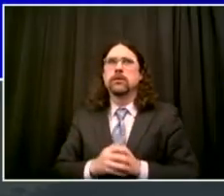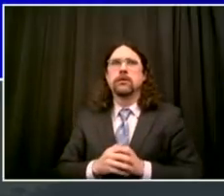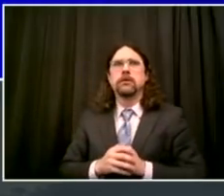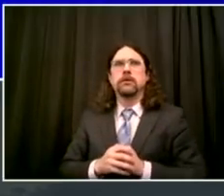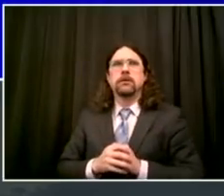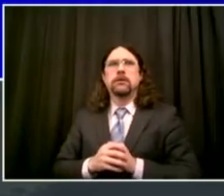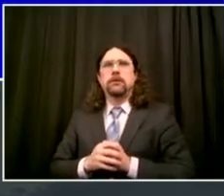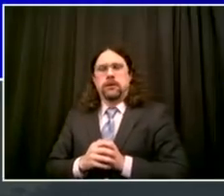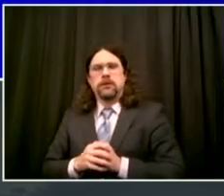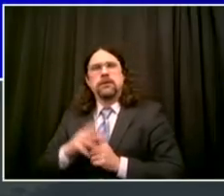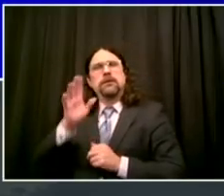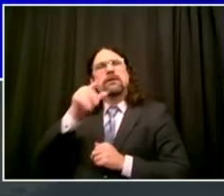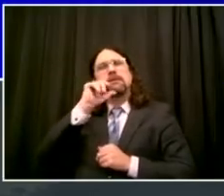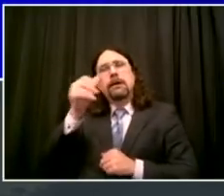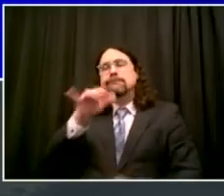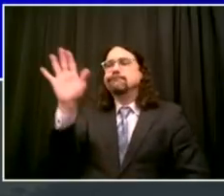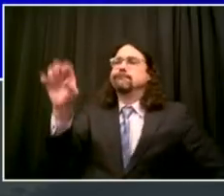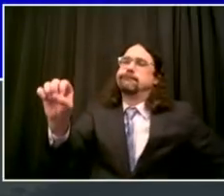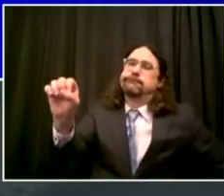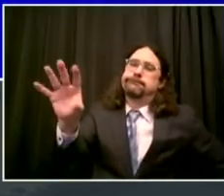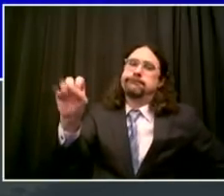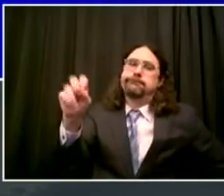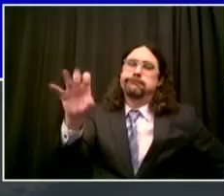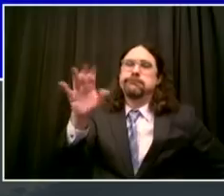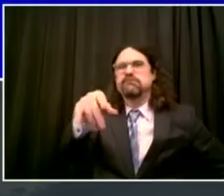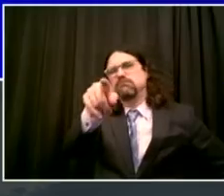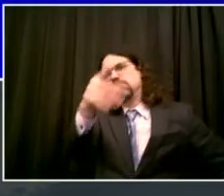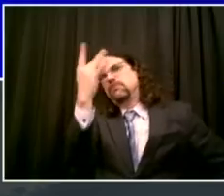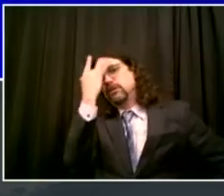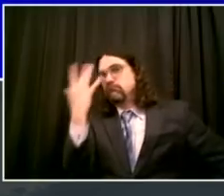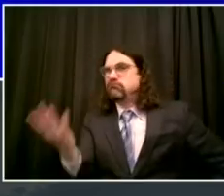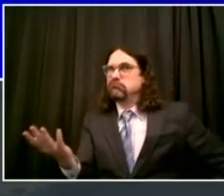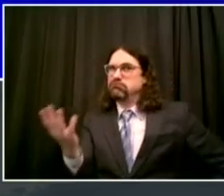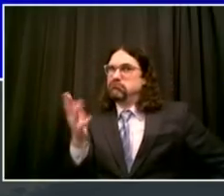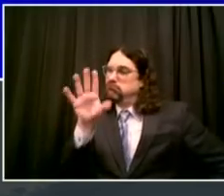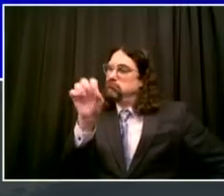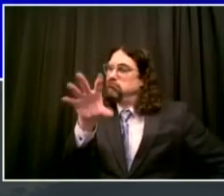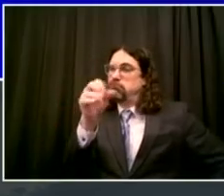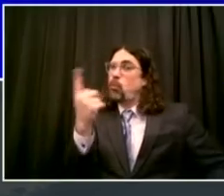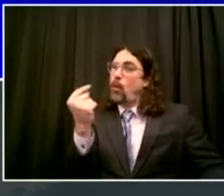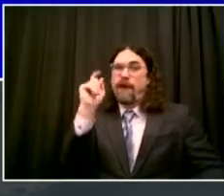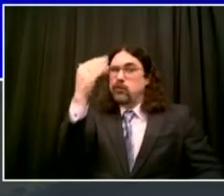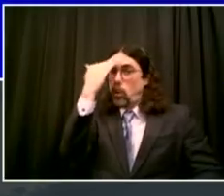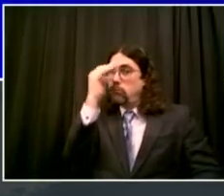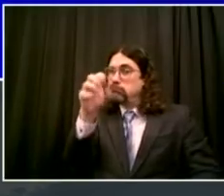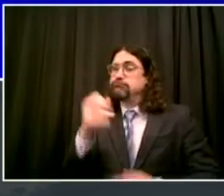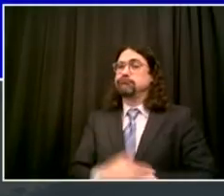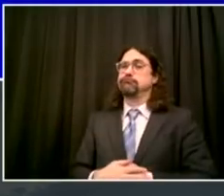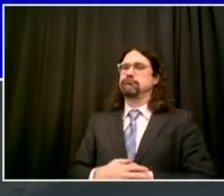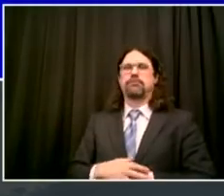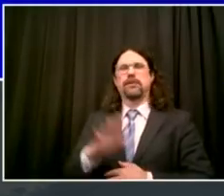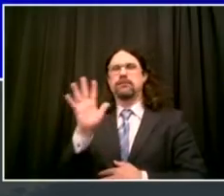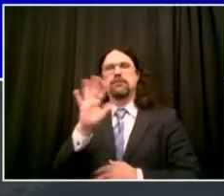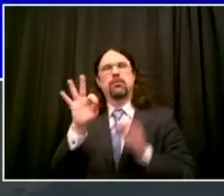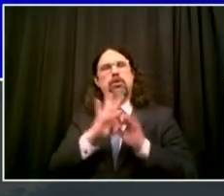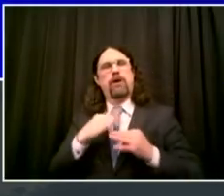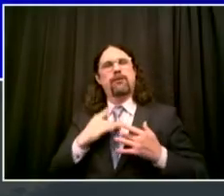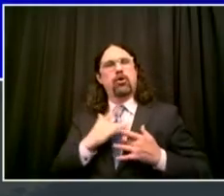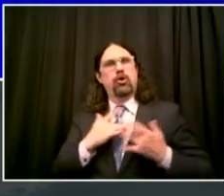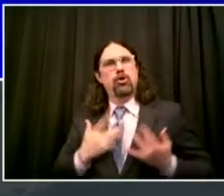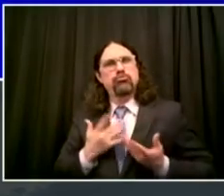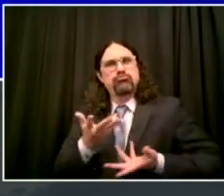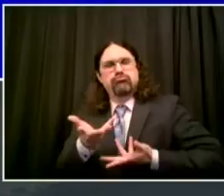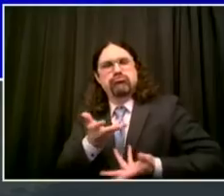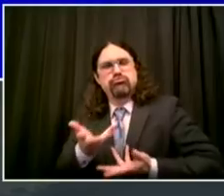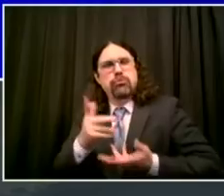medications? And if so, if you could stay at home to self-separate from your family members to keep them safe, we're going to help you with everything else to make sure